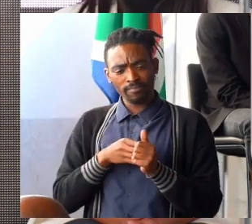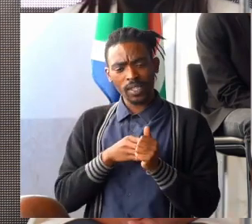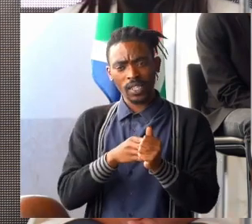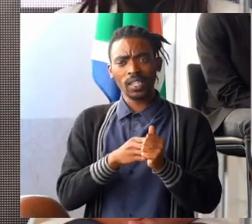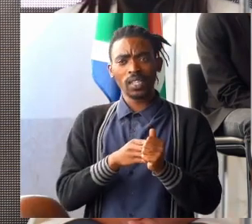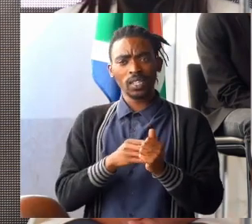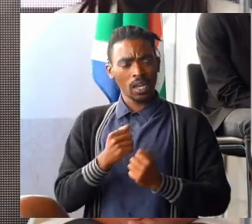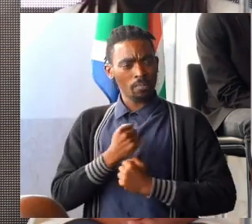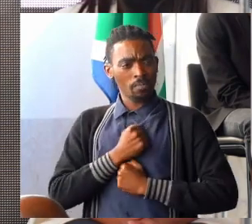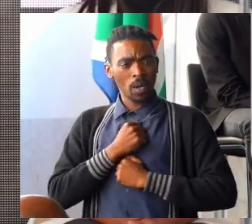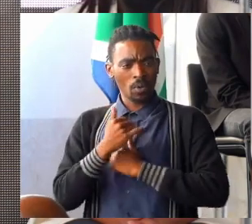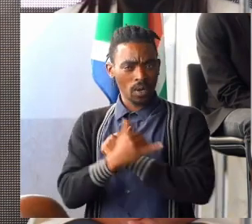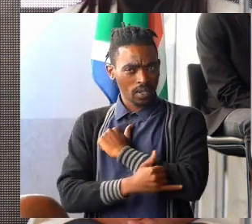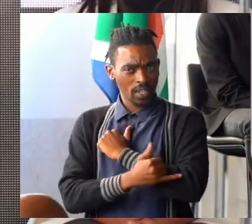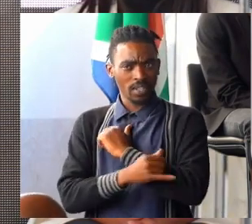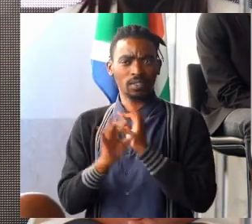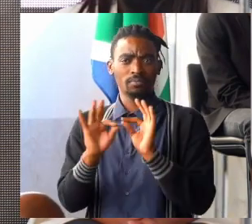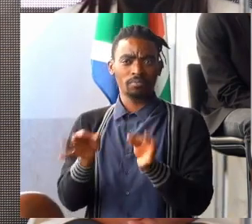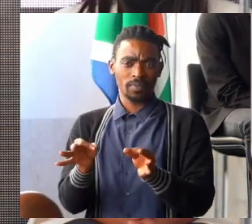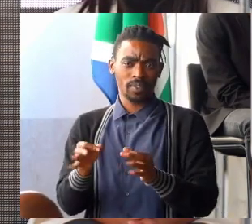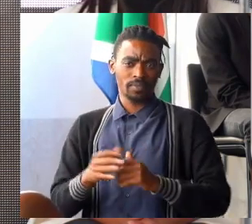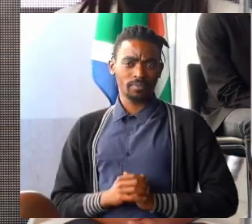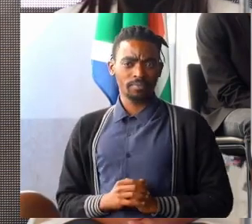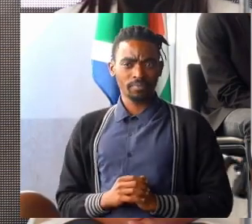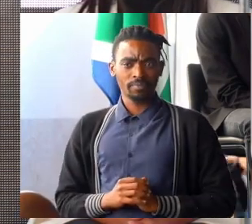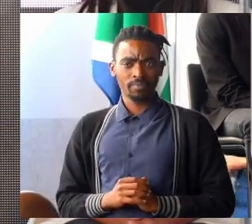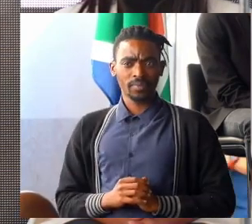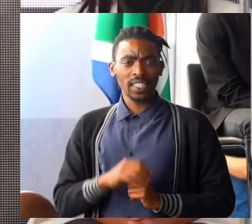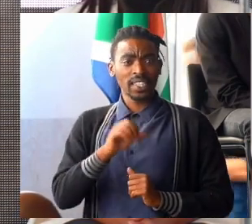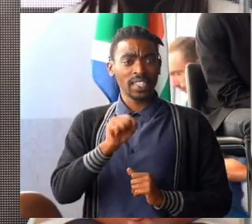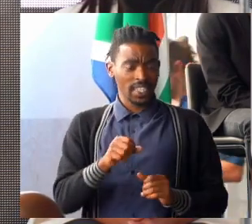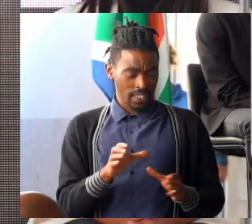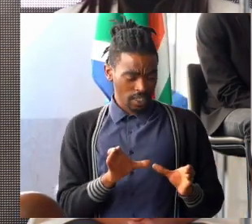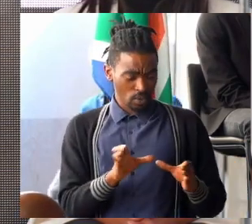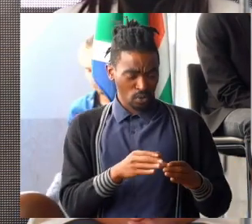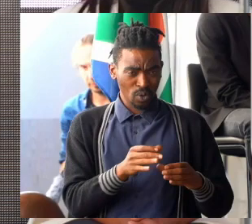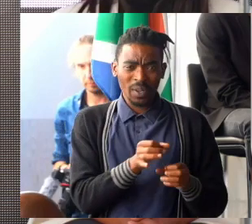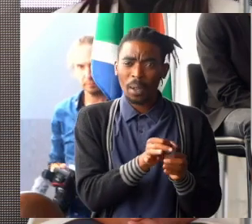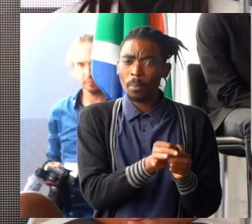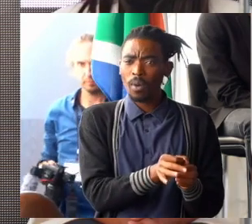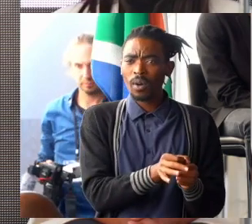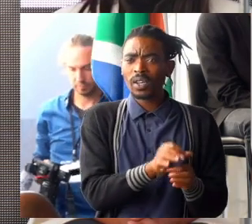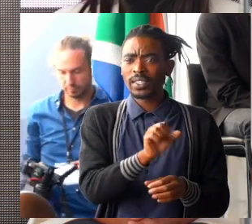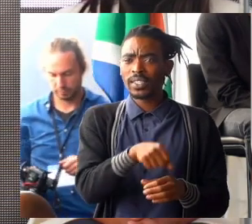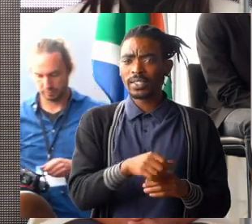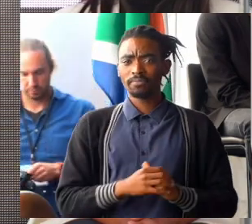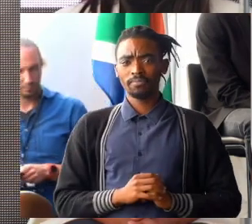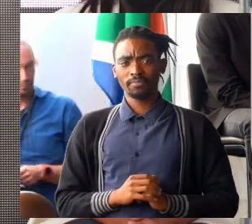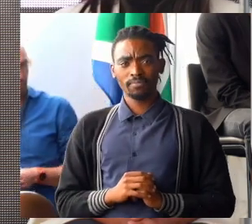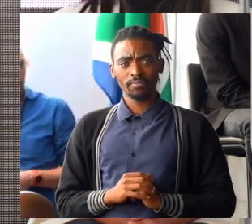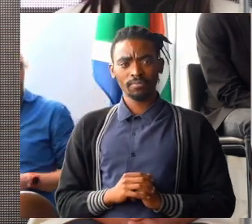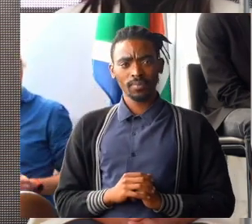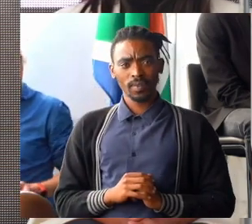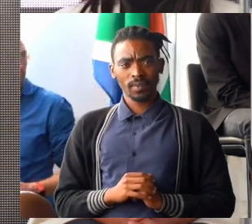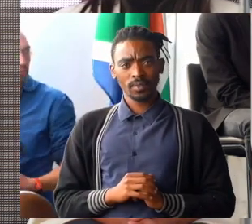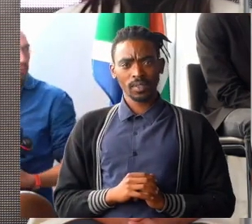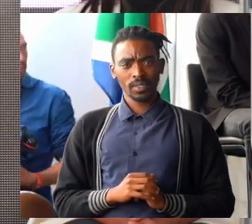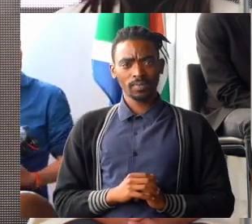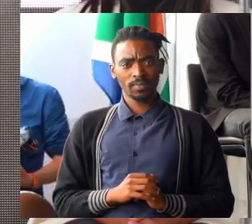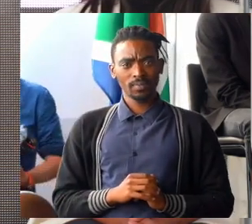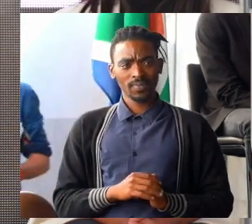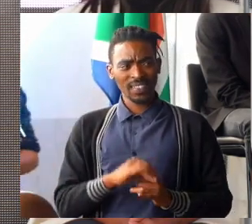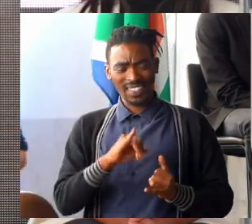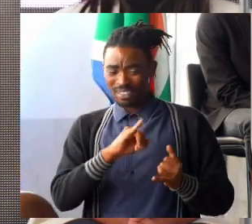effectively. And then there is a minority with crude sloganeering, with an unmistakable hint